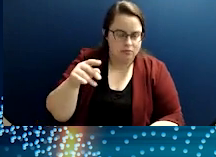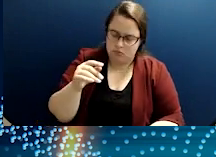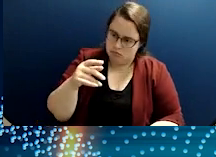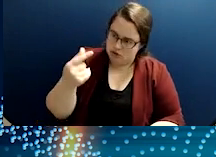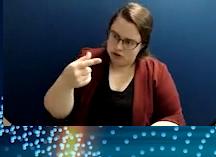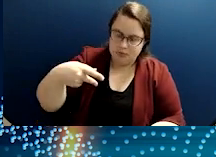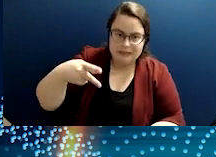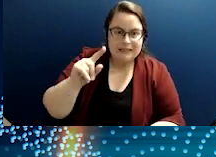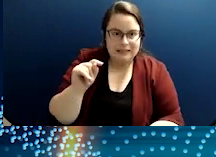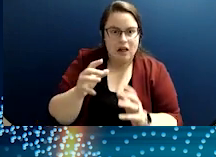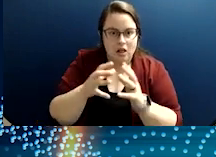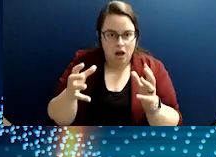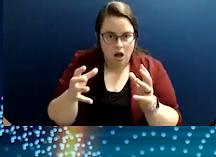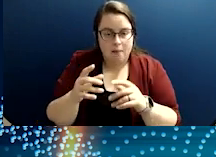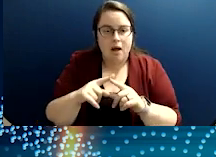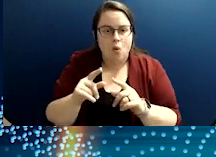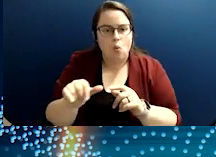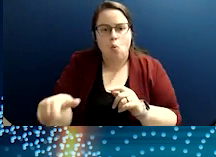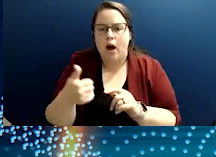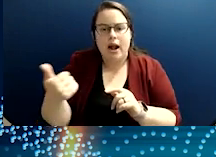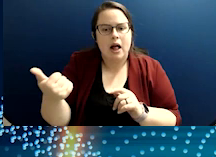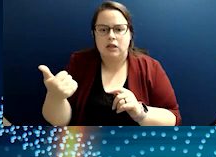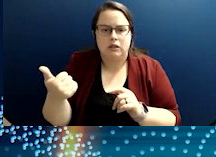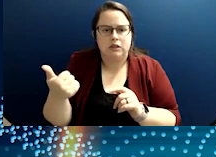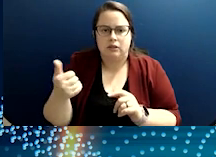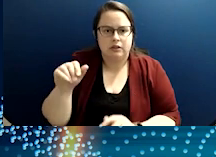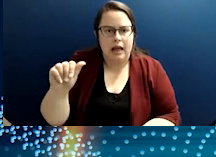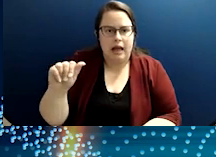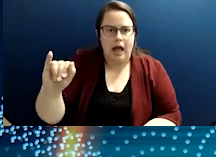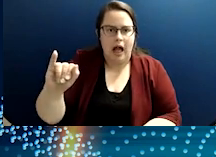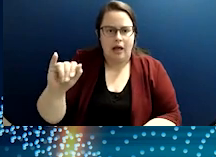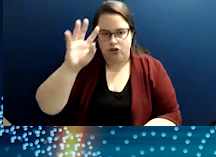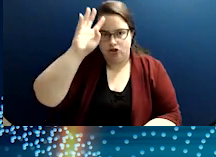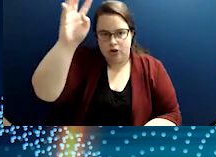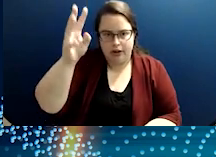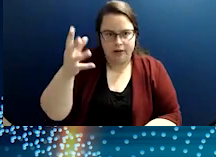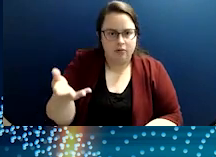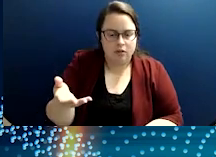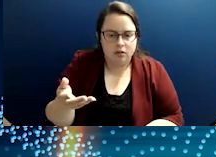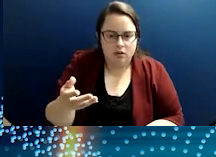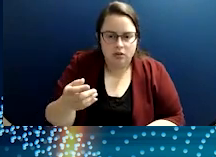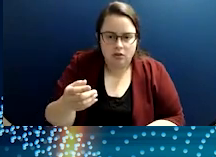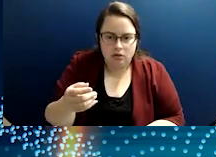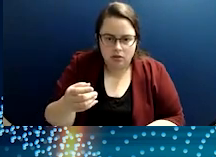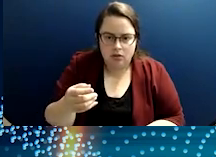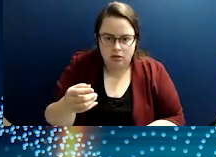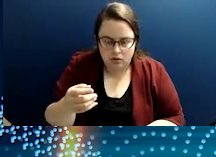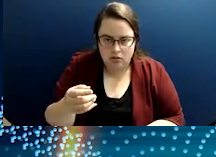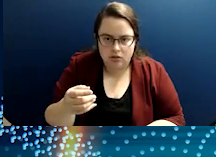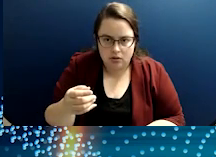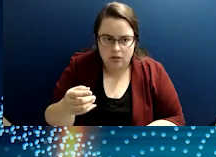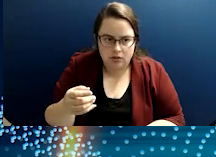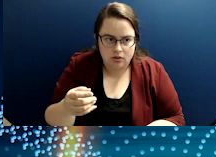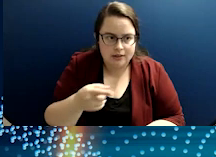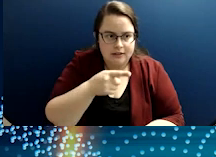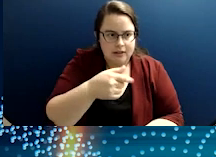there that is AI generated? So to practice, I have a